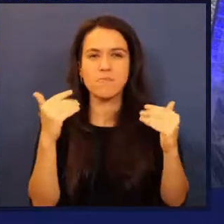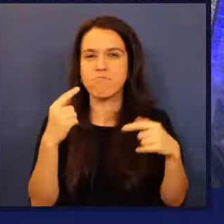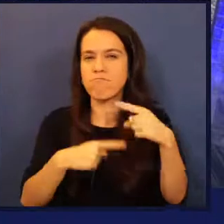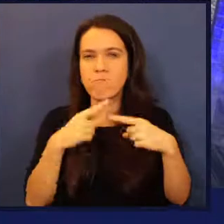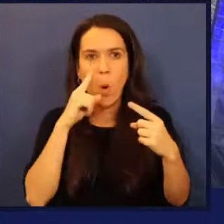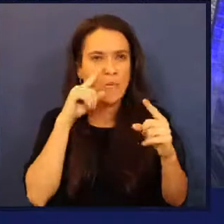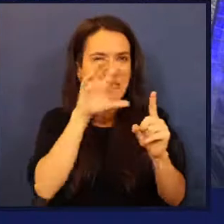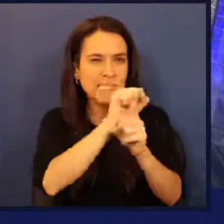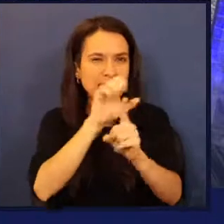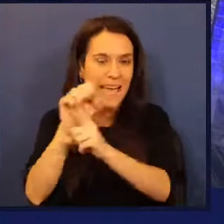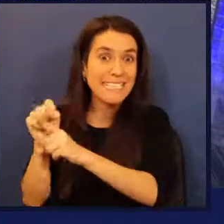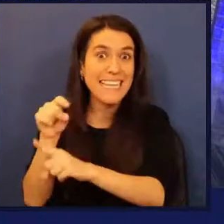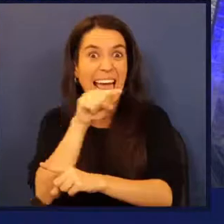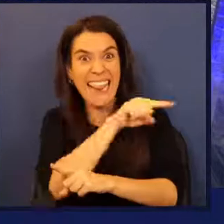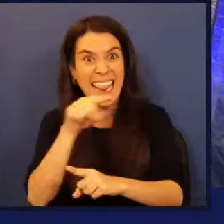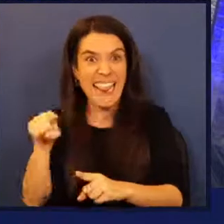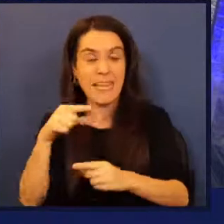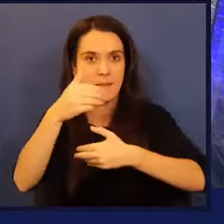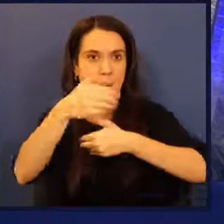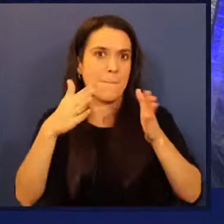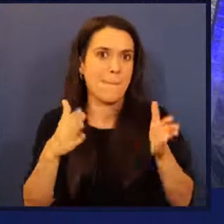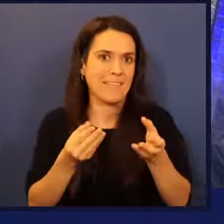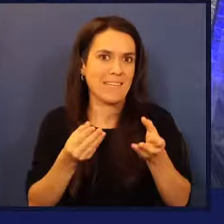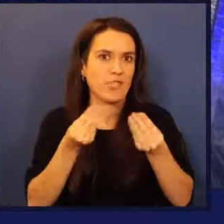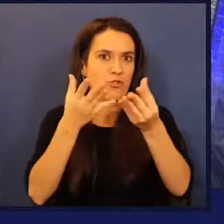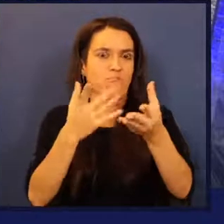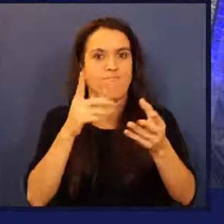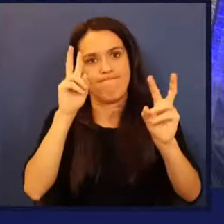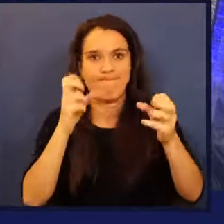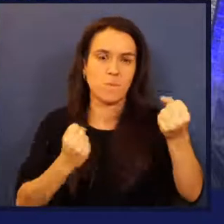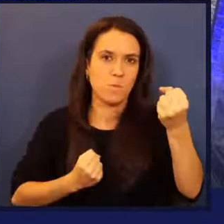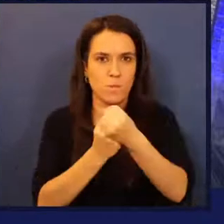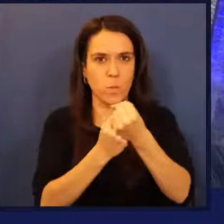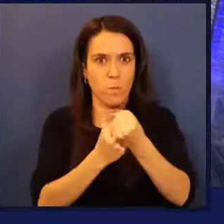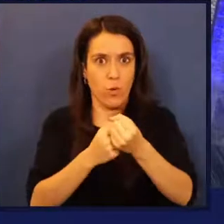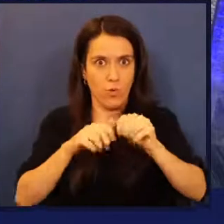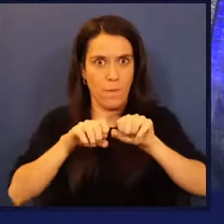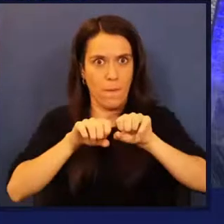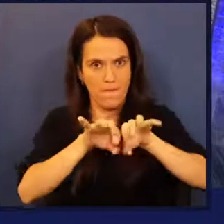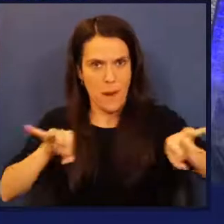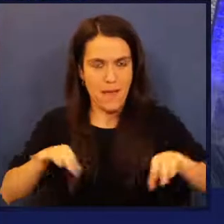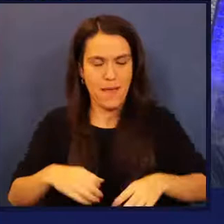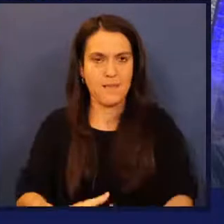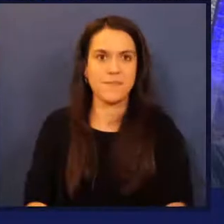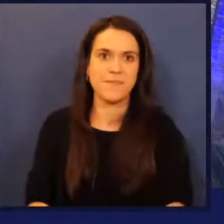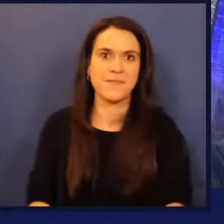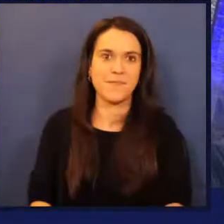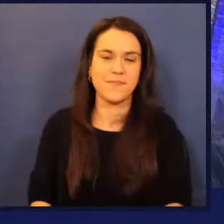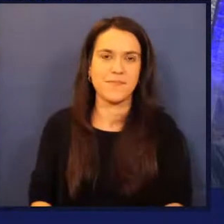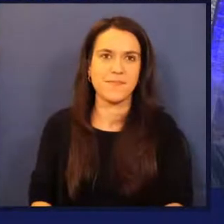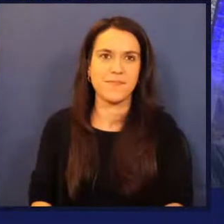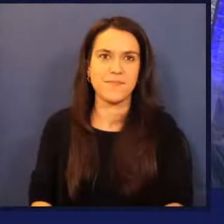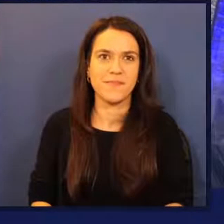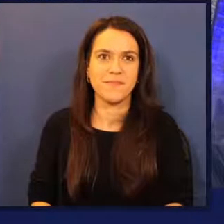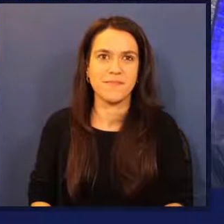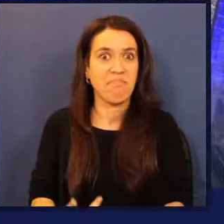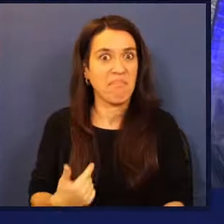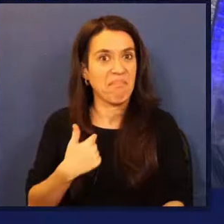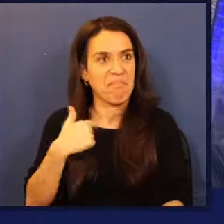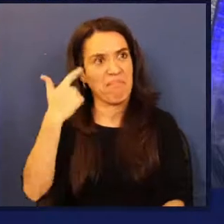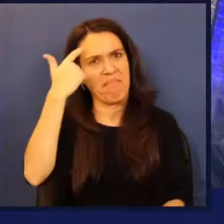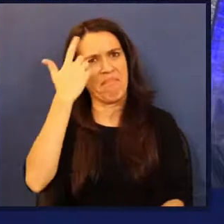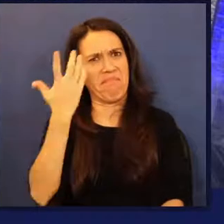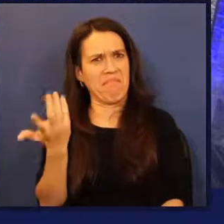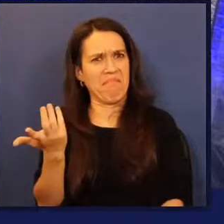detectors. And there's lots of different packages that support that across that pipeline. I'm almost thinking that this is just a different sort